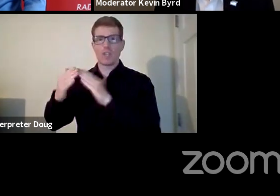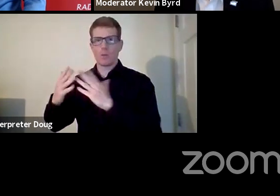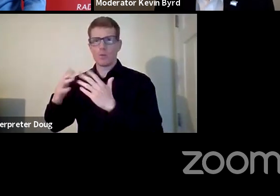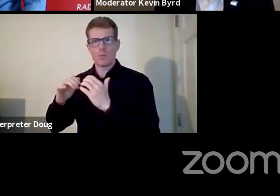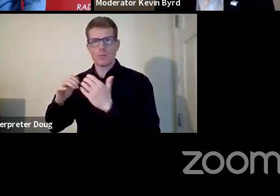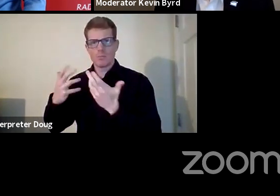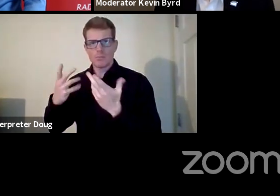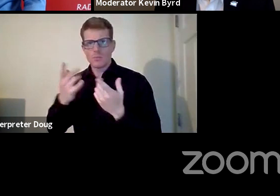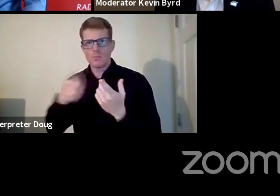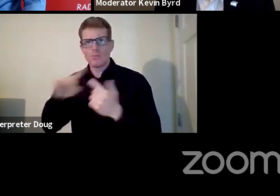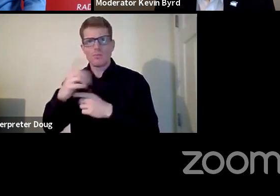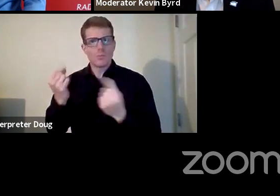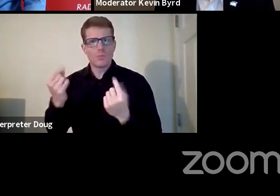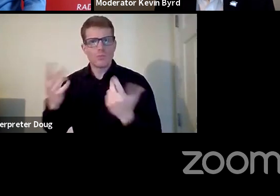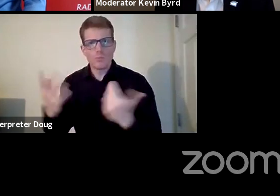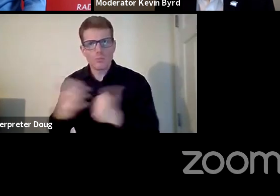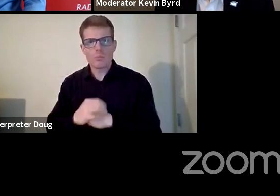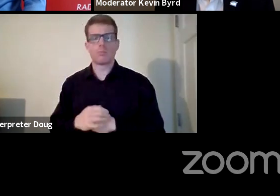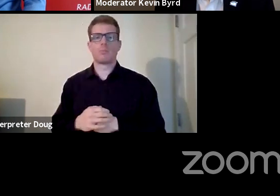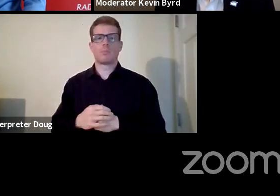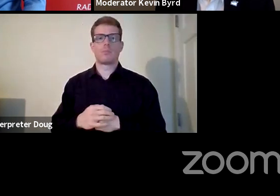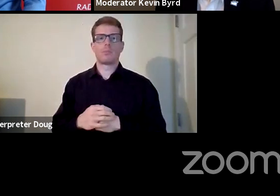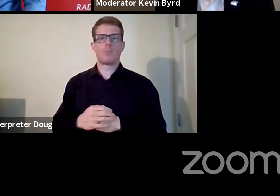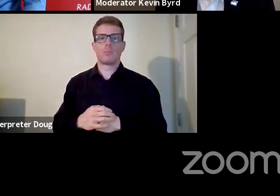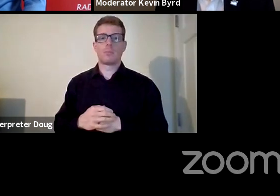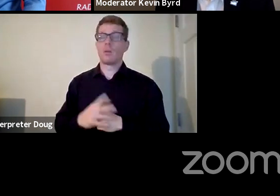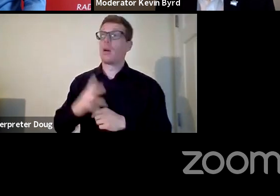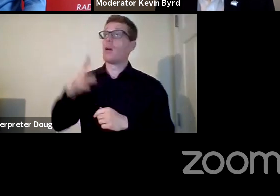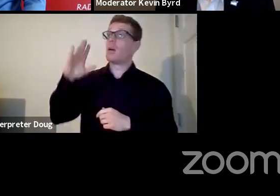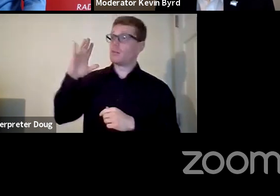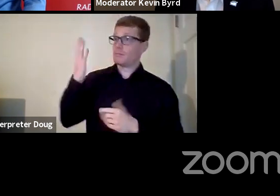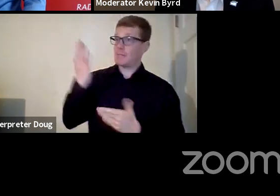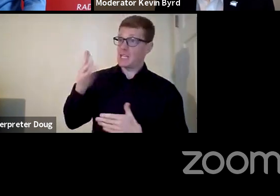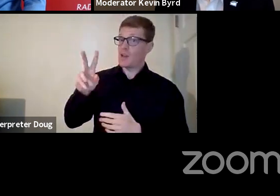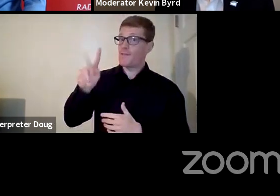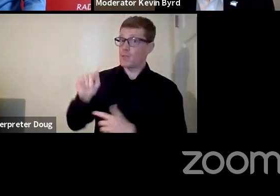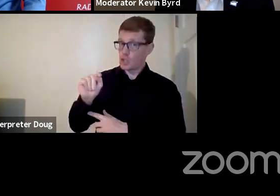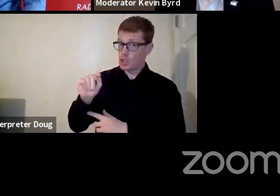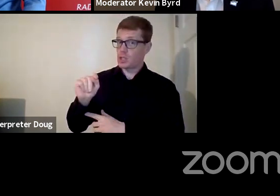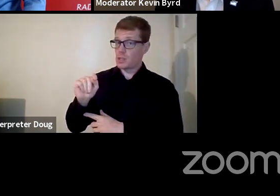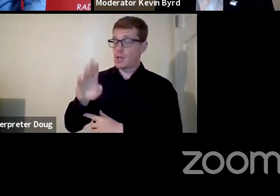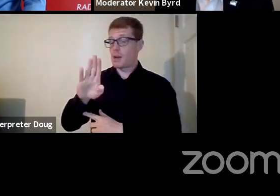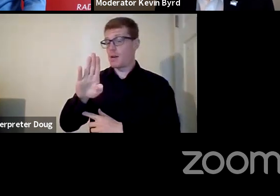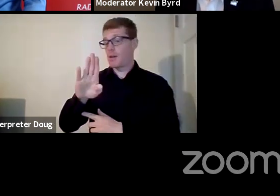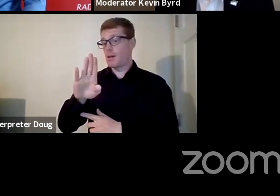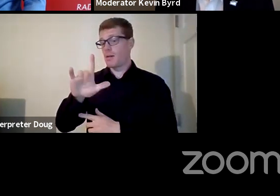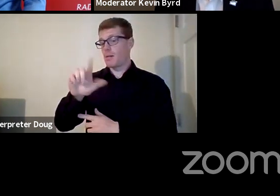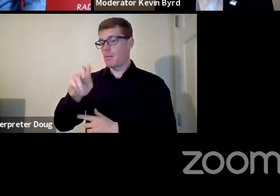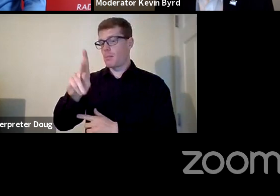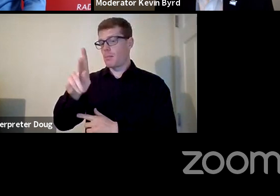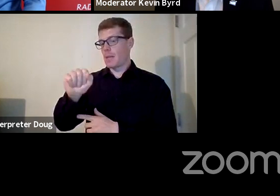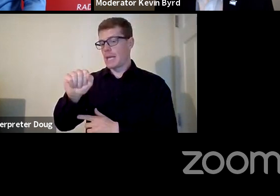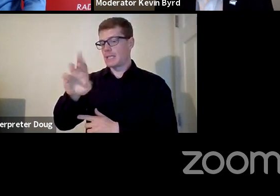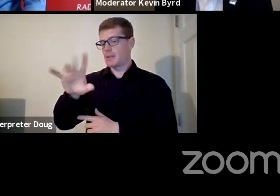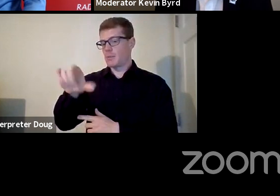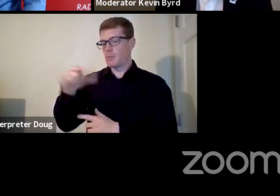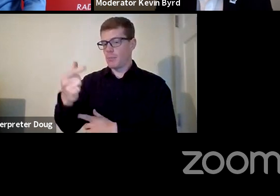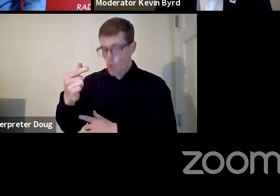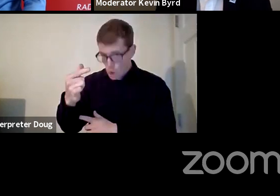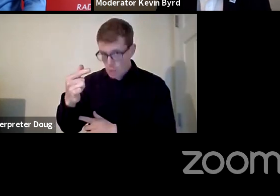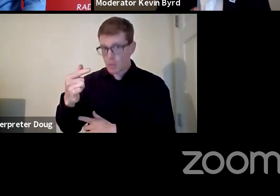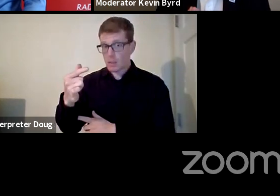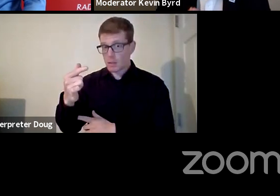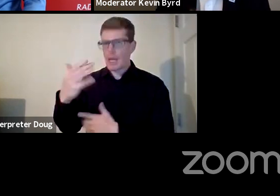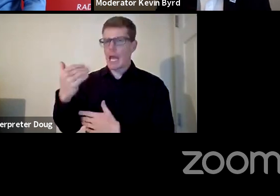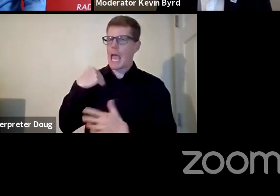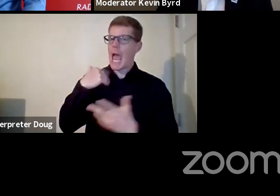Well, I can say a little, maybe start this one off. Virginia Tech's Blacksburg campus, and we've got sites all over the Commonwealth, but our Blacksburg